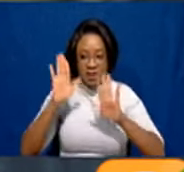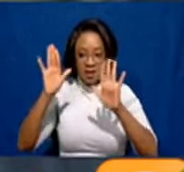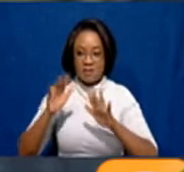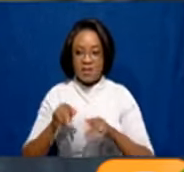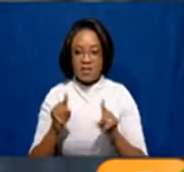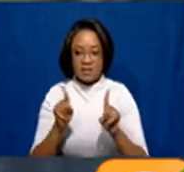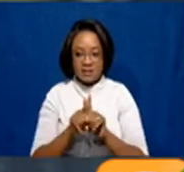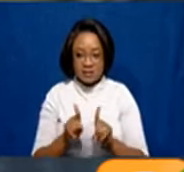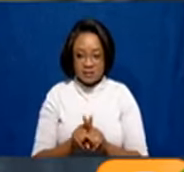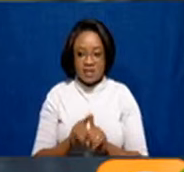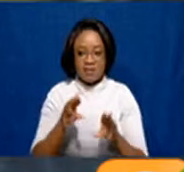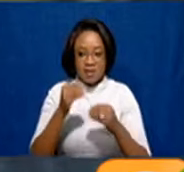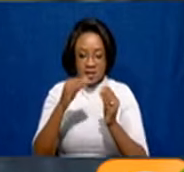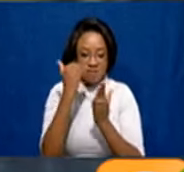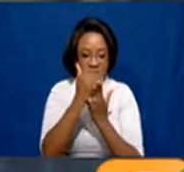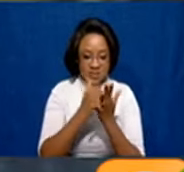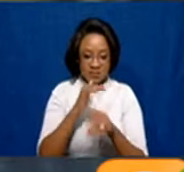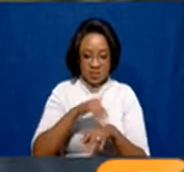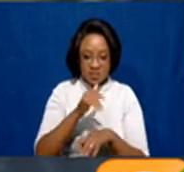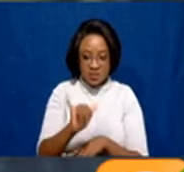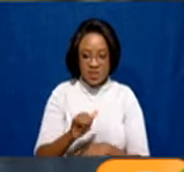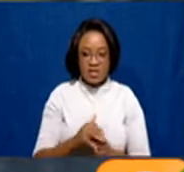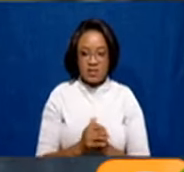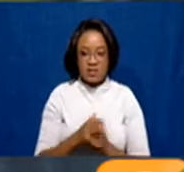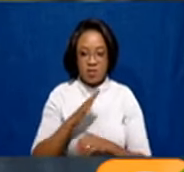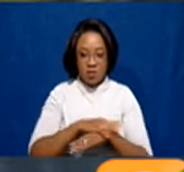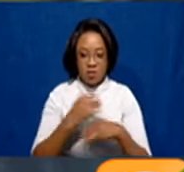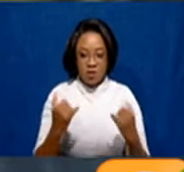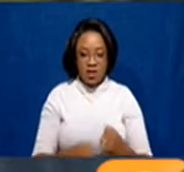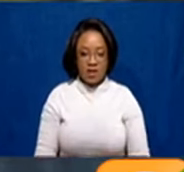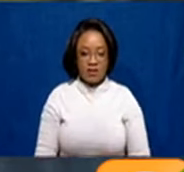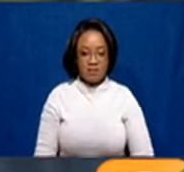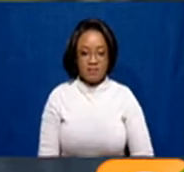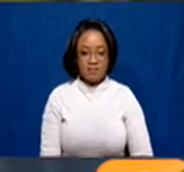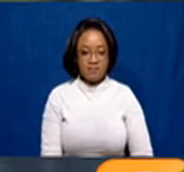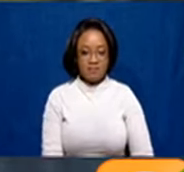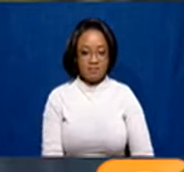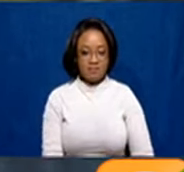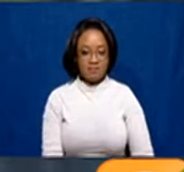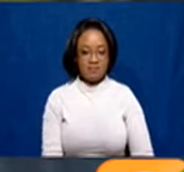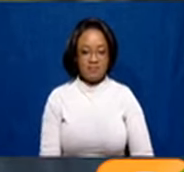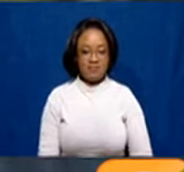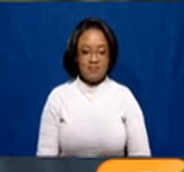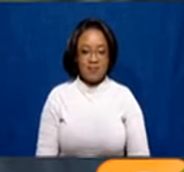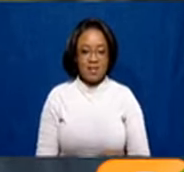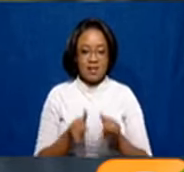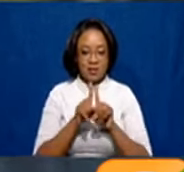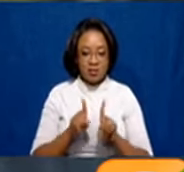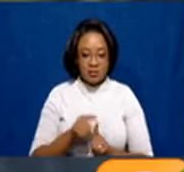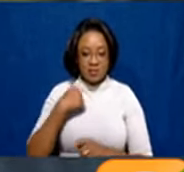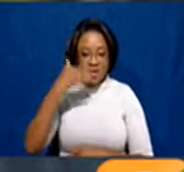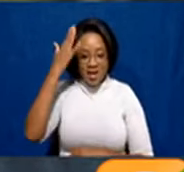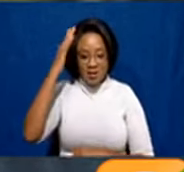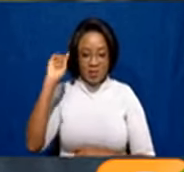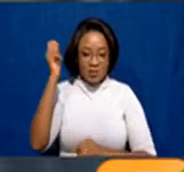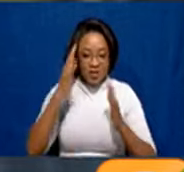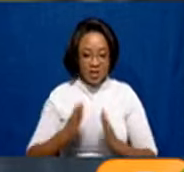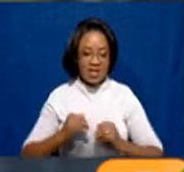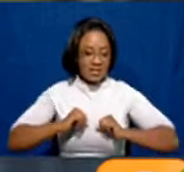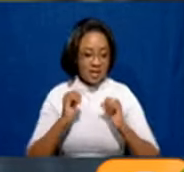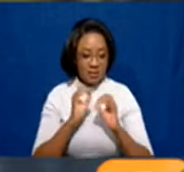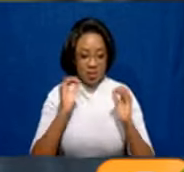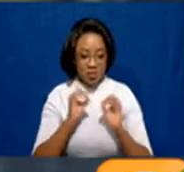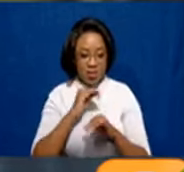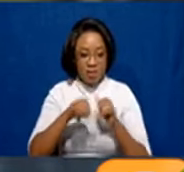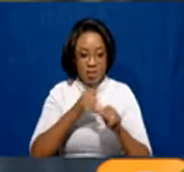I also gave a statement on my social media platforms about. And I know as women in Kenya, we were not happy about what was happening there. But in